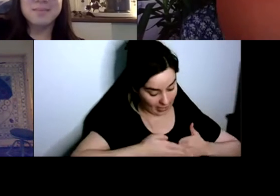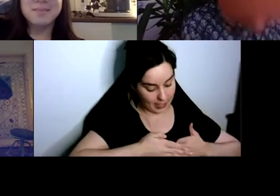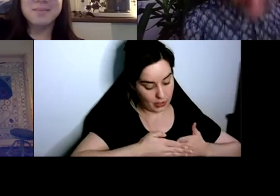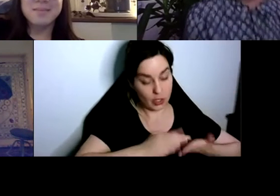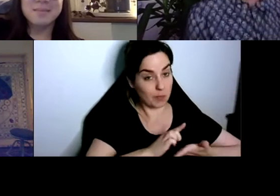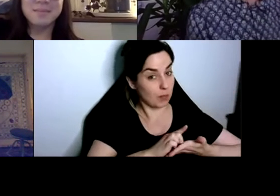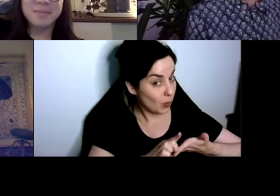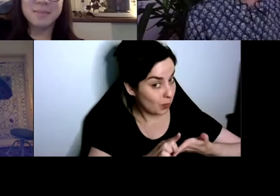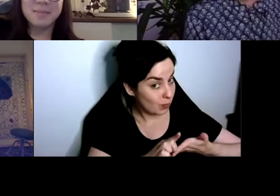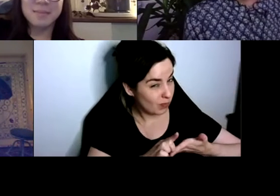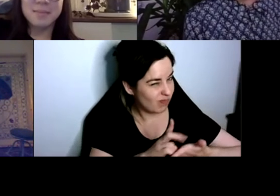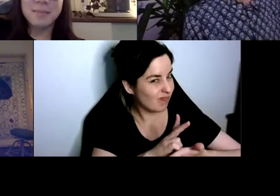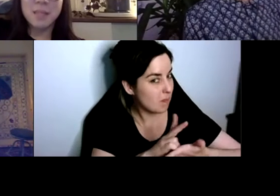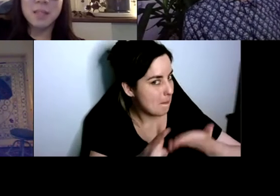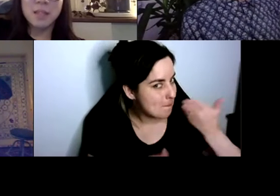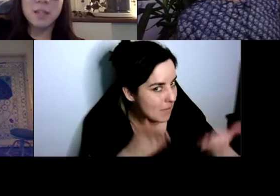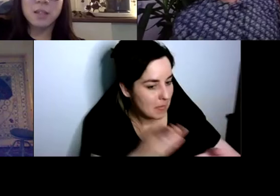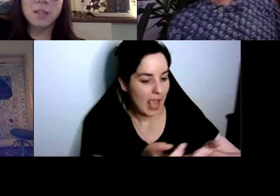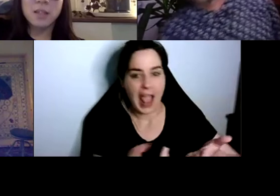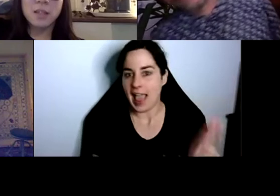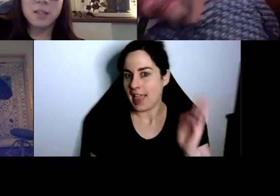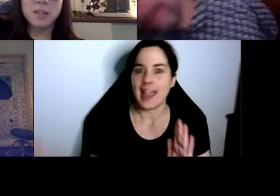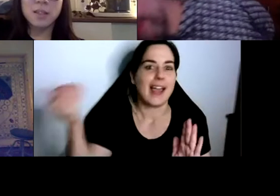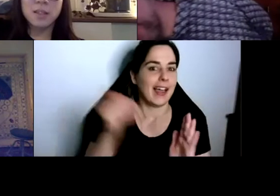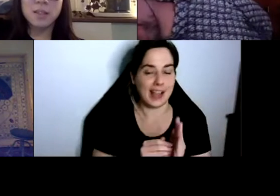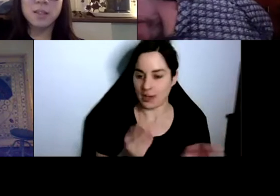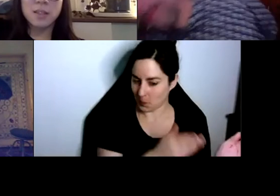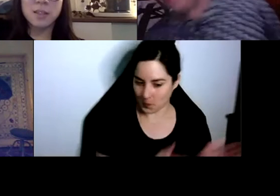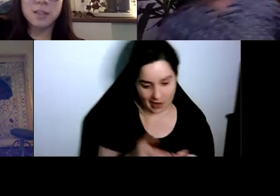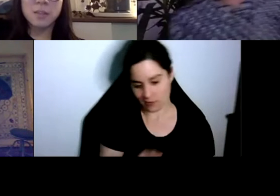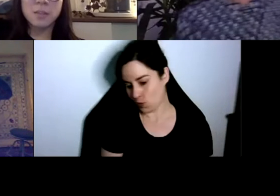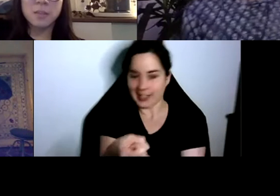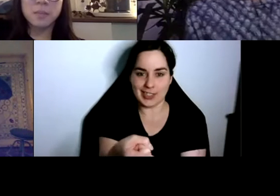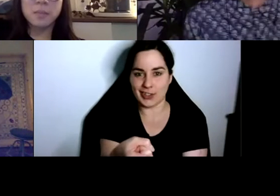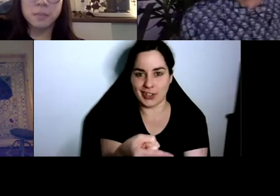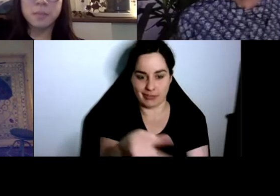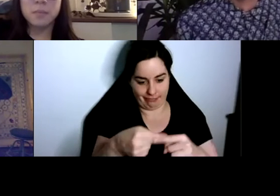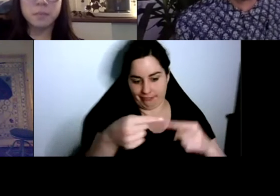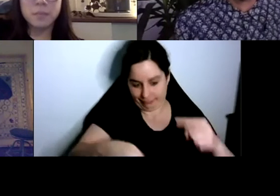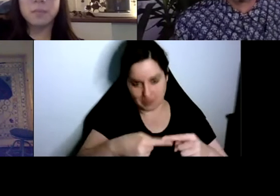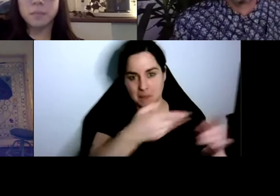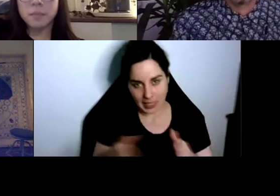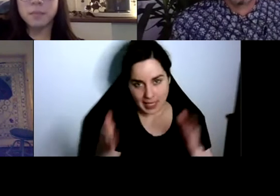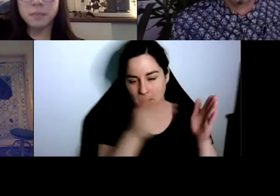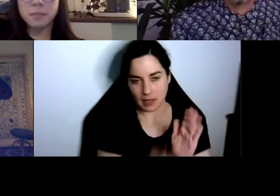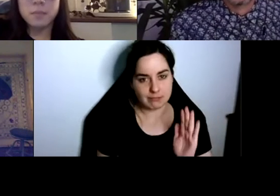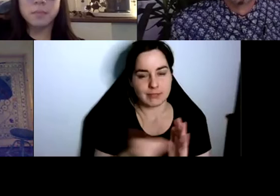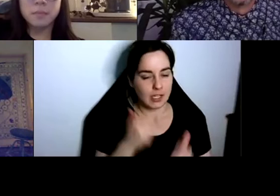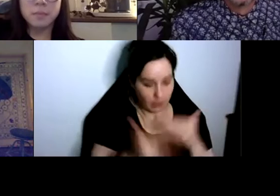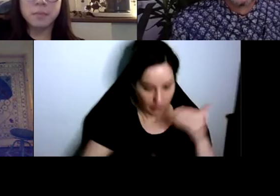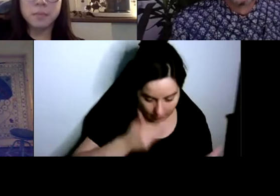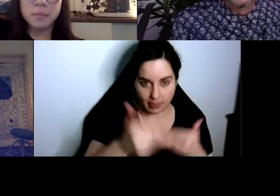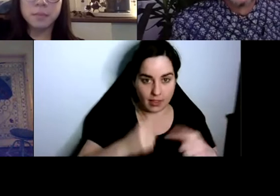back at it. You know, you're back at organizing, preparing for the next year. And that's a cycle